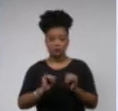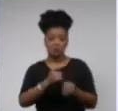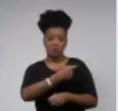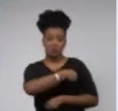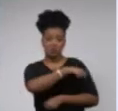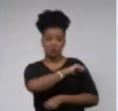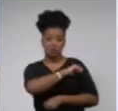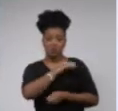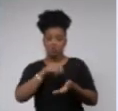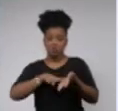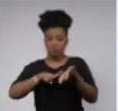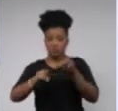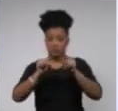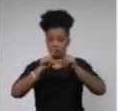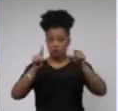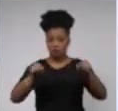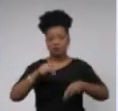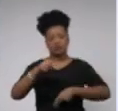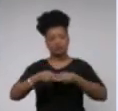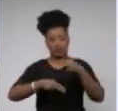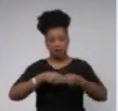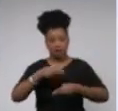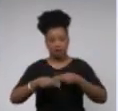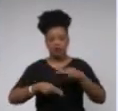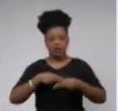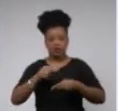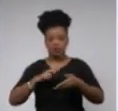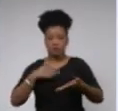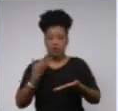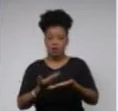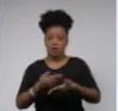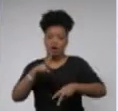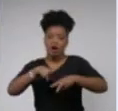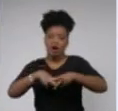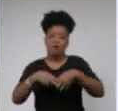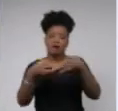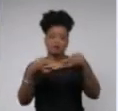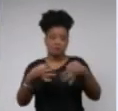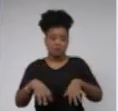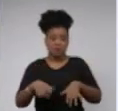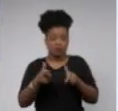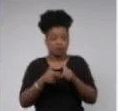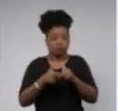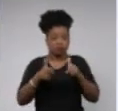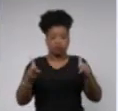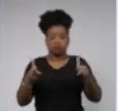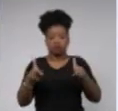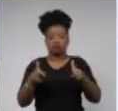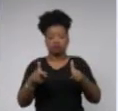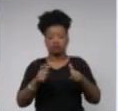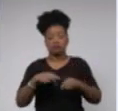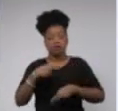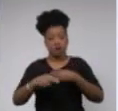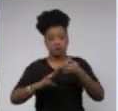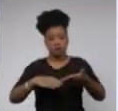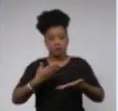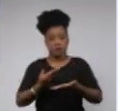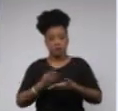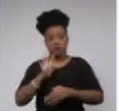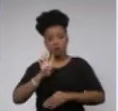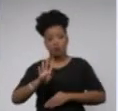4,662, Mayabeque processed 111, Matanzas 409, Villa